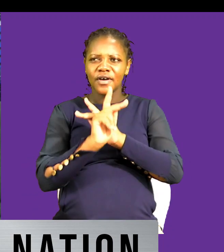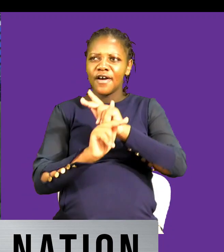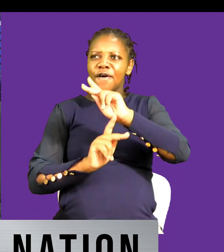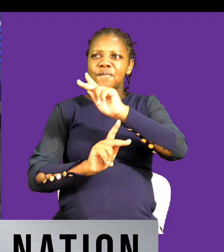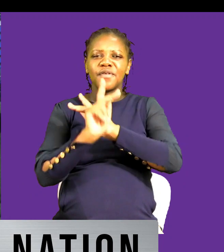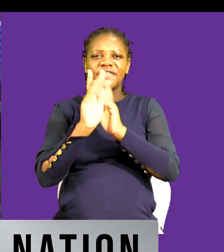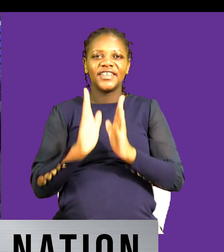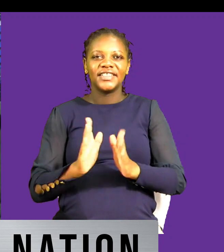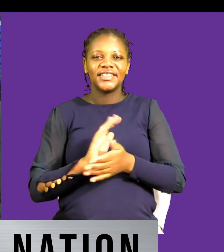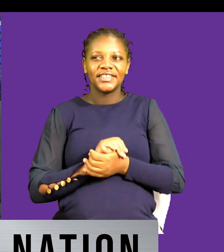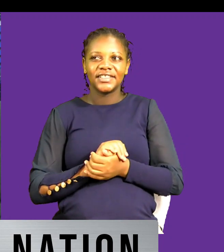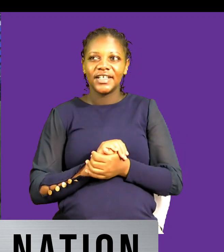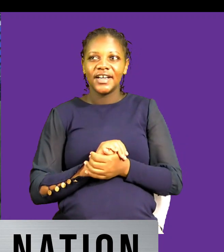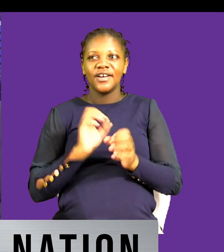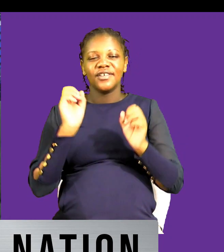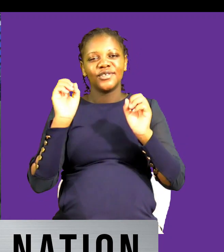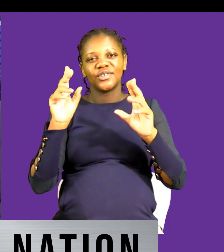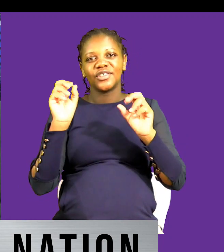the cliff. Viewers,